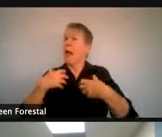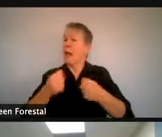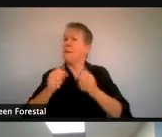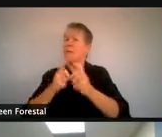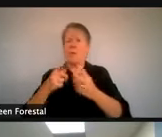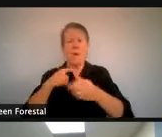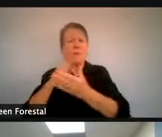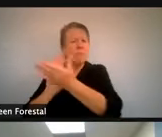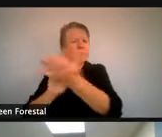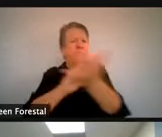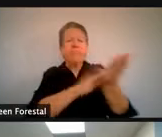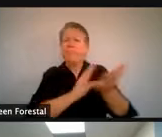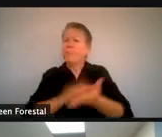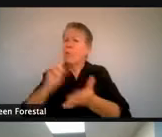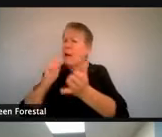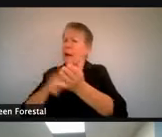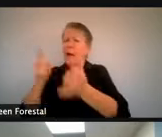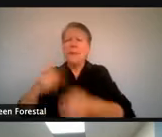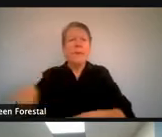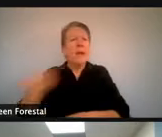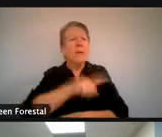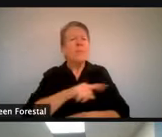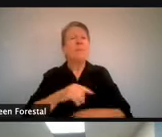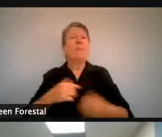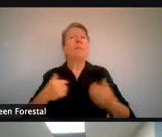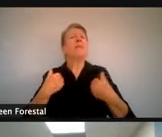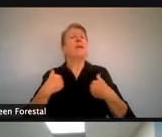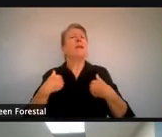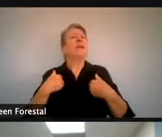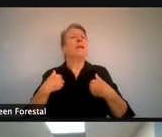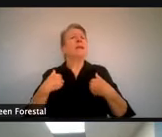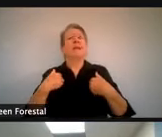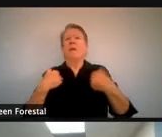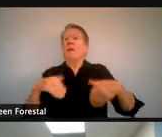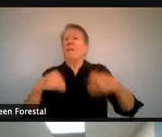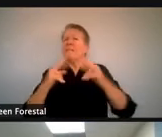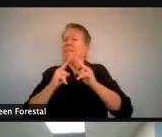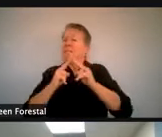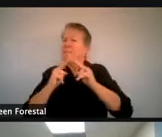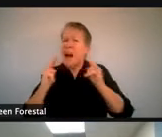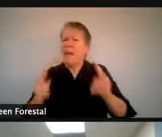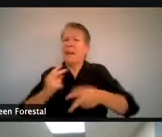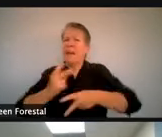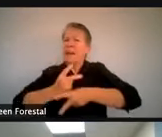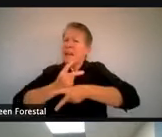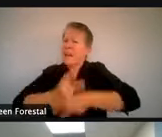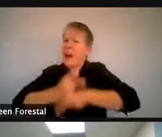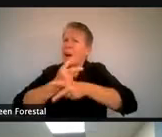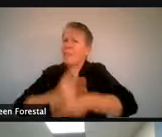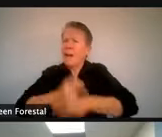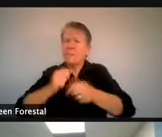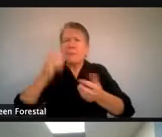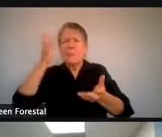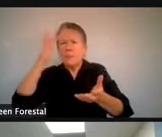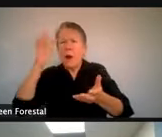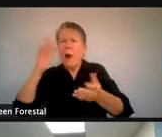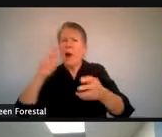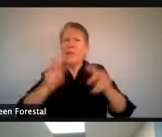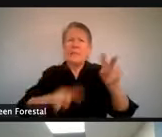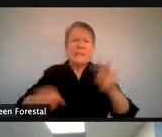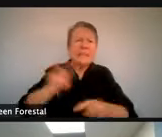were very cautious, knowing that we'd get hit again. And Tony Fauci said the silver lining here is New